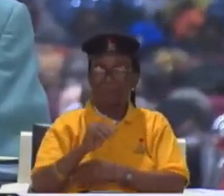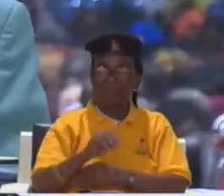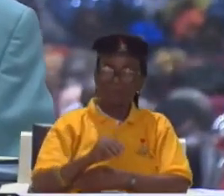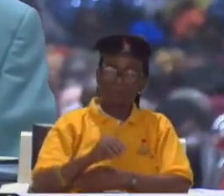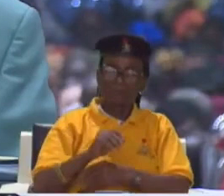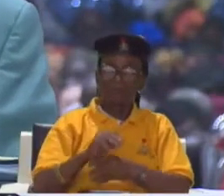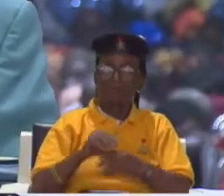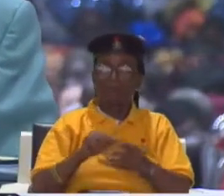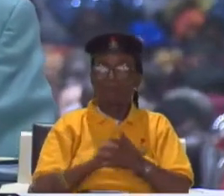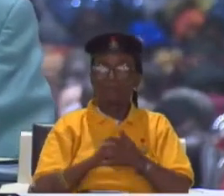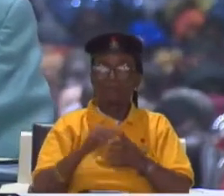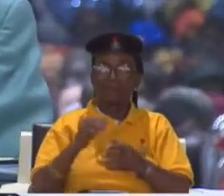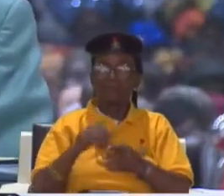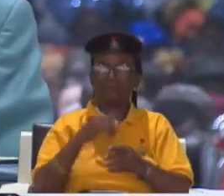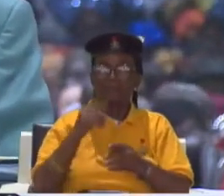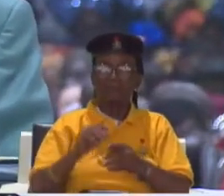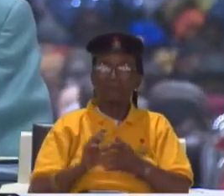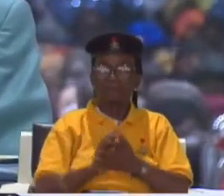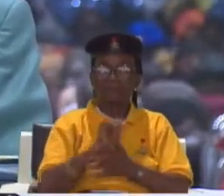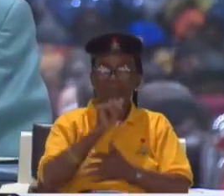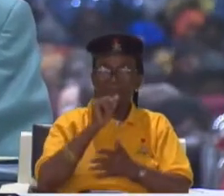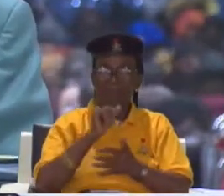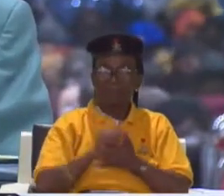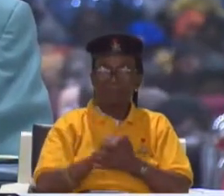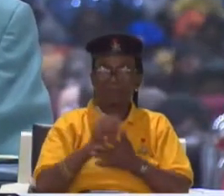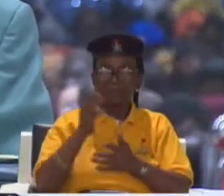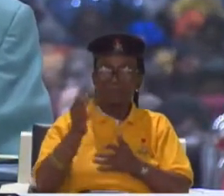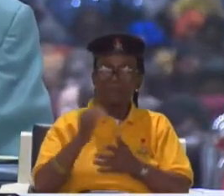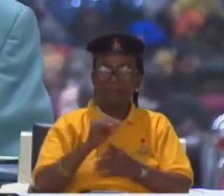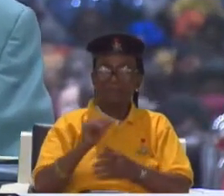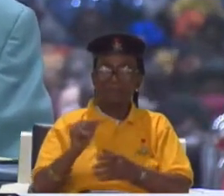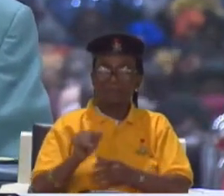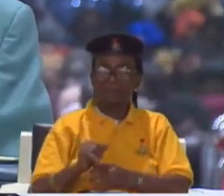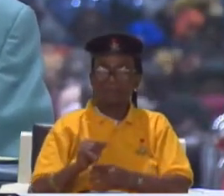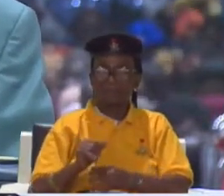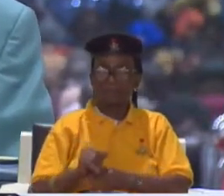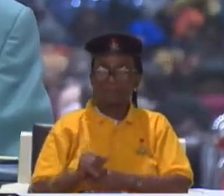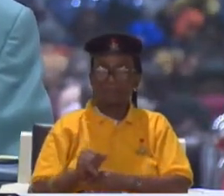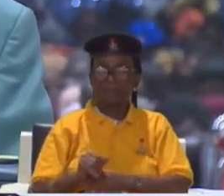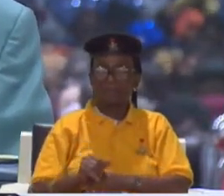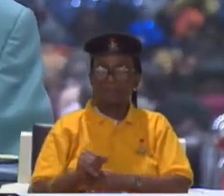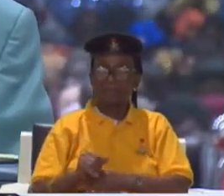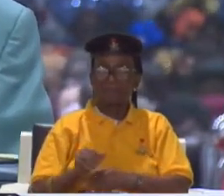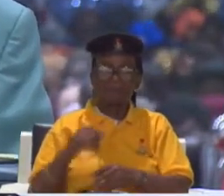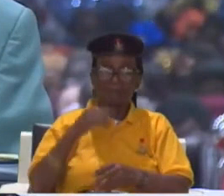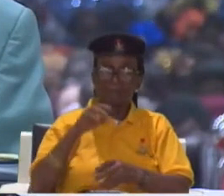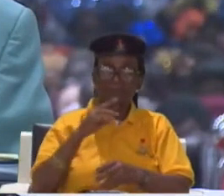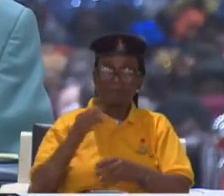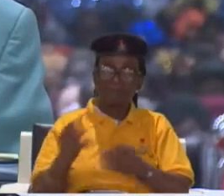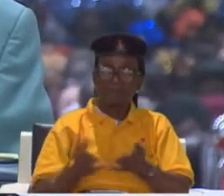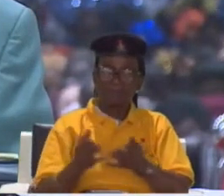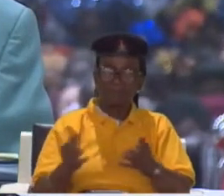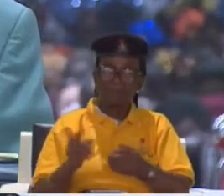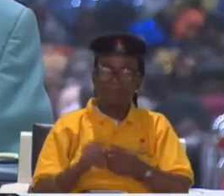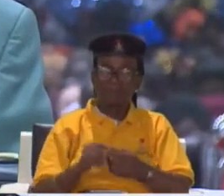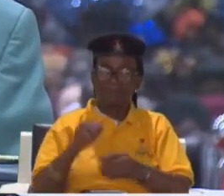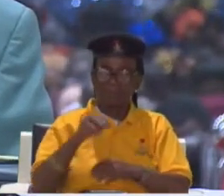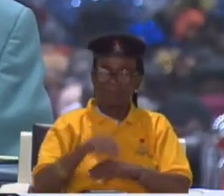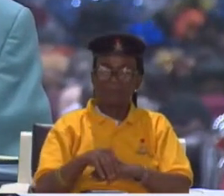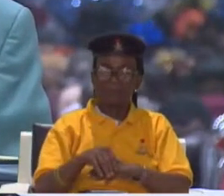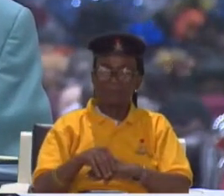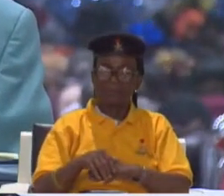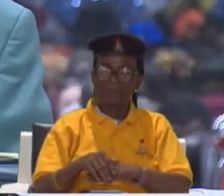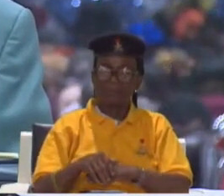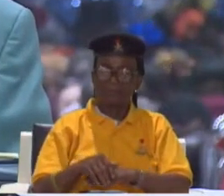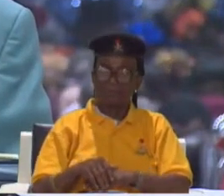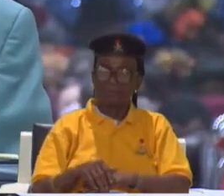who believe there is God, who are here tonight, please,